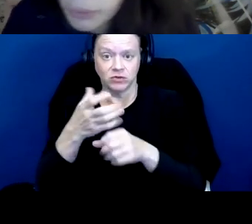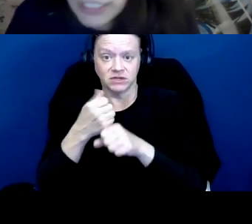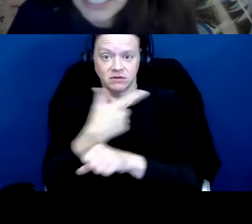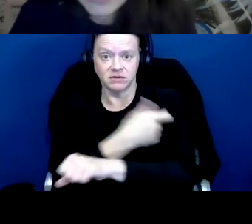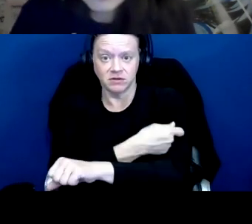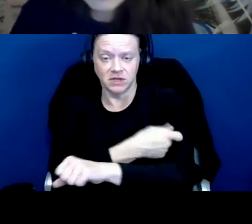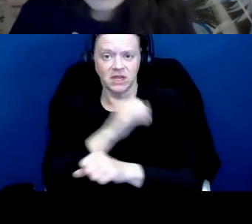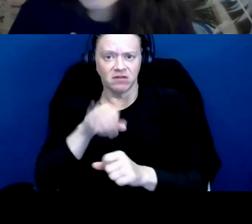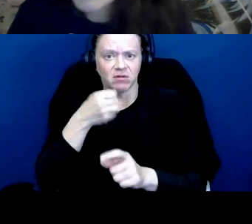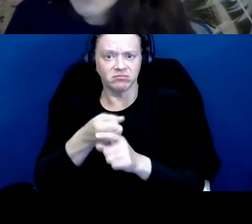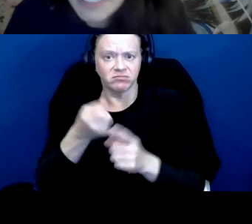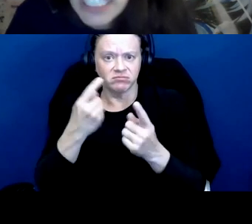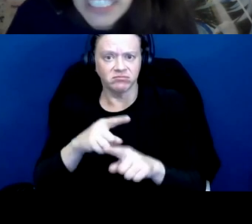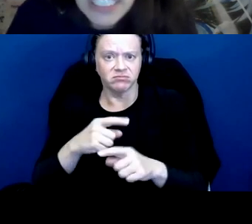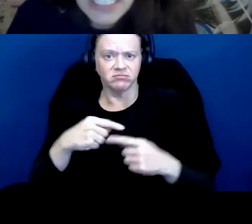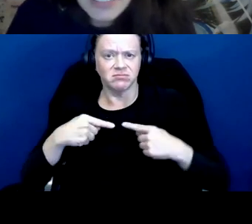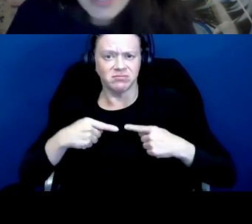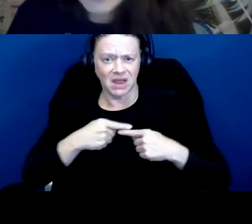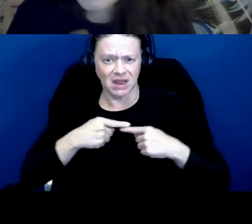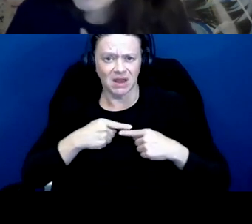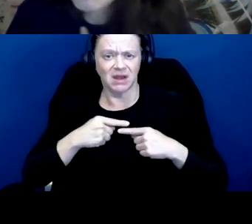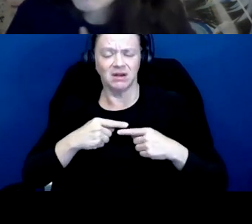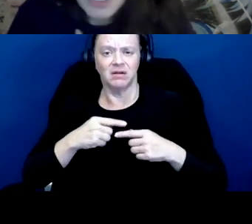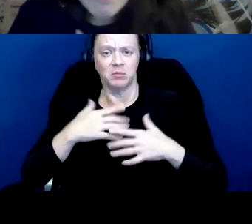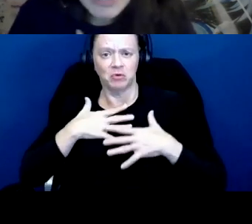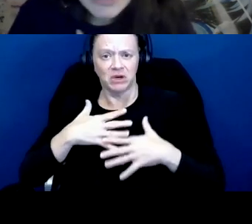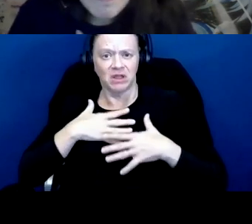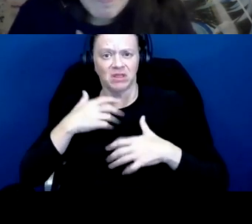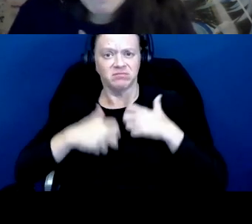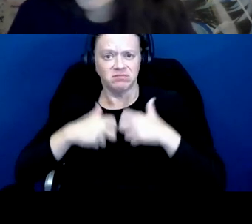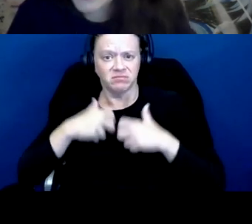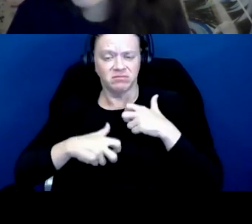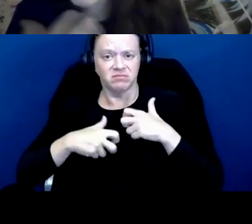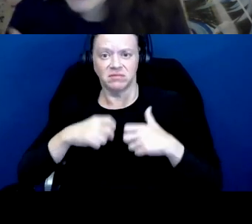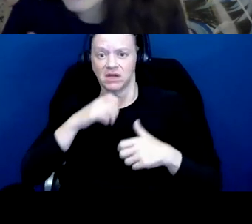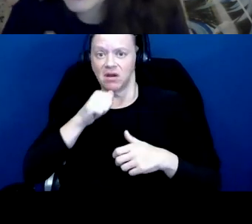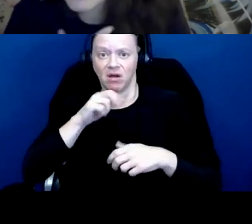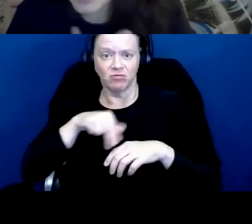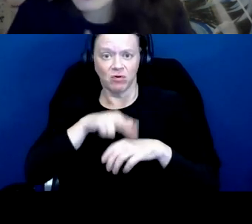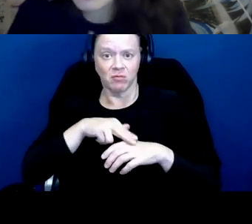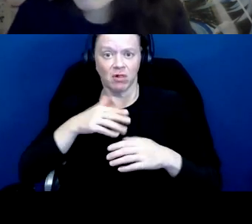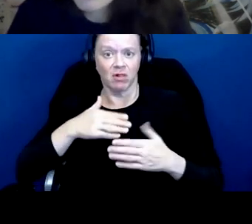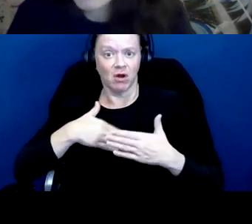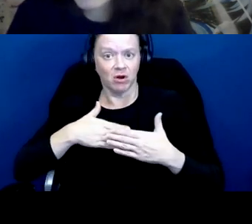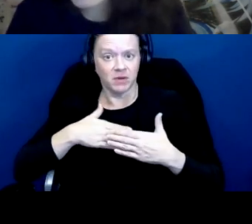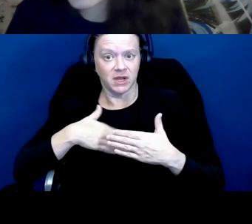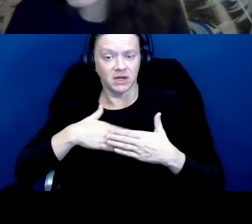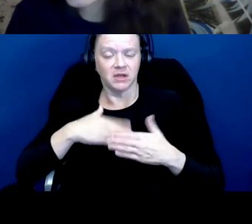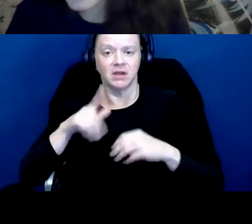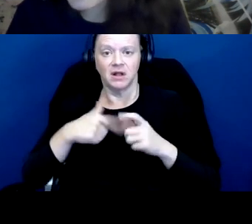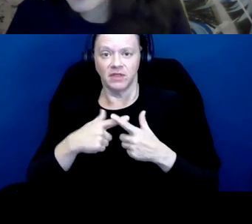difficulty breathing, severe fatigue, an abnormal heartbeat, then they should see their doctor.